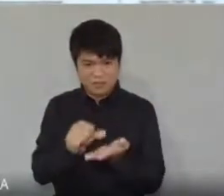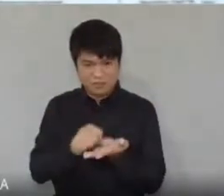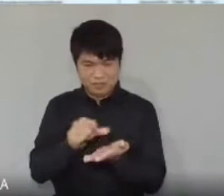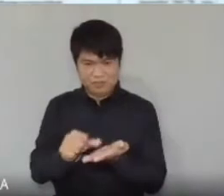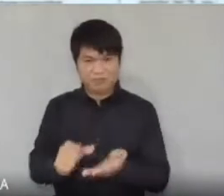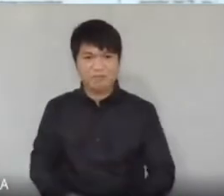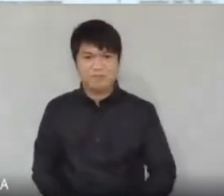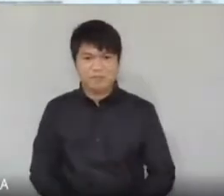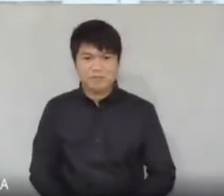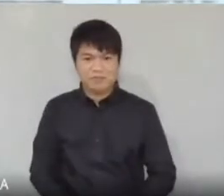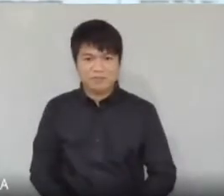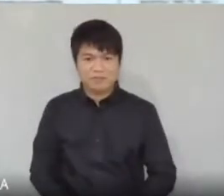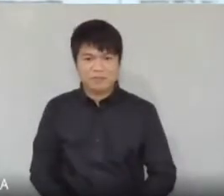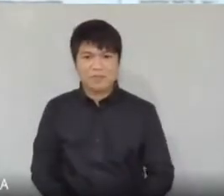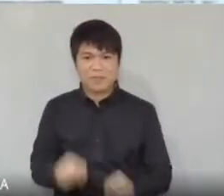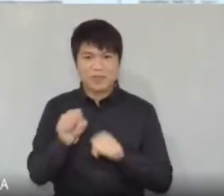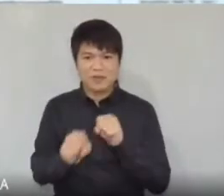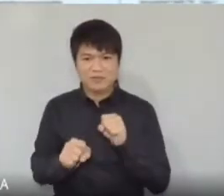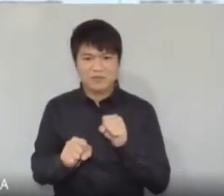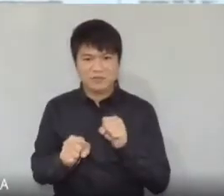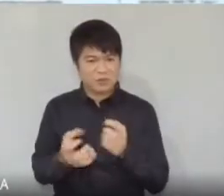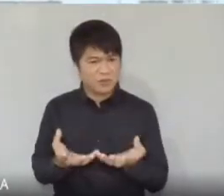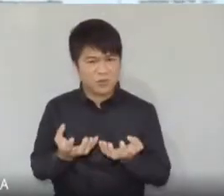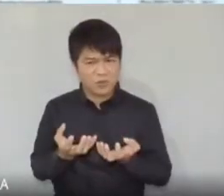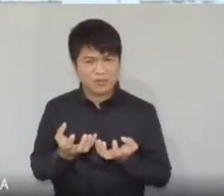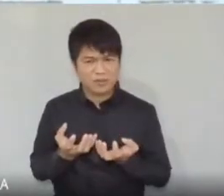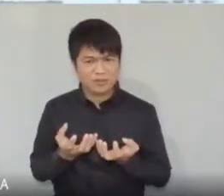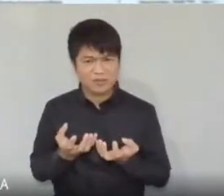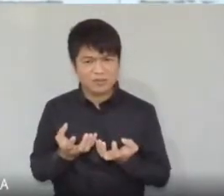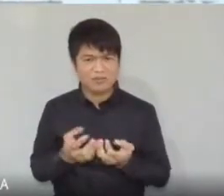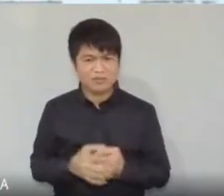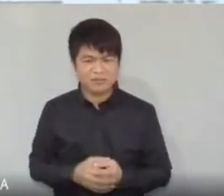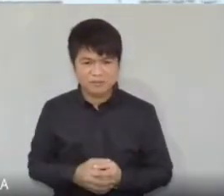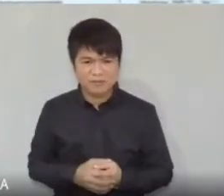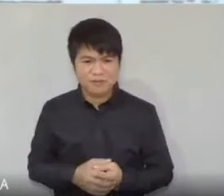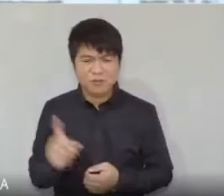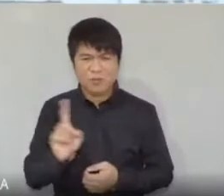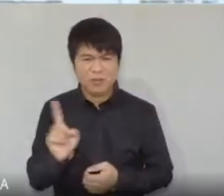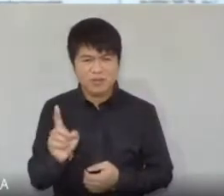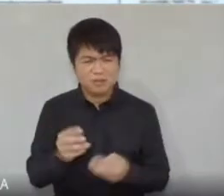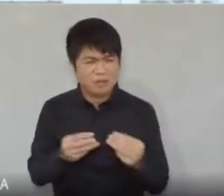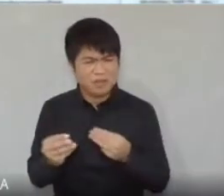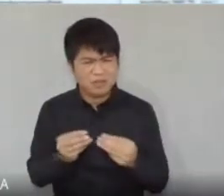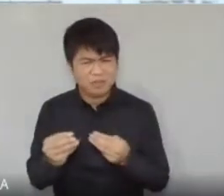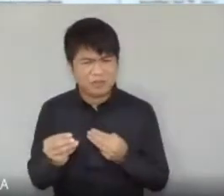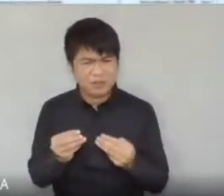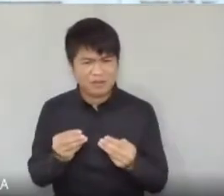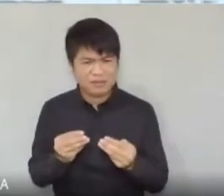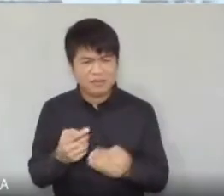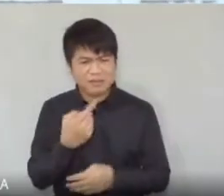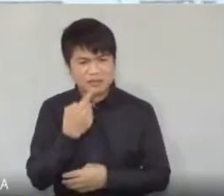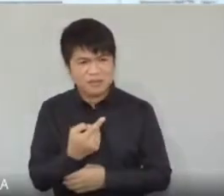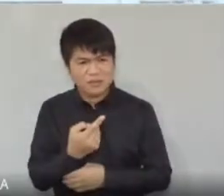is given to the 31 health centers. Then they just have to use the call and text. The SIM cards and